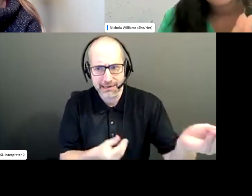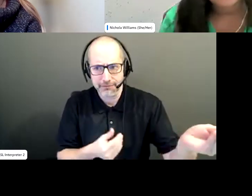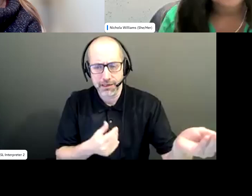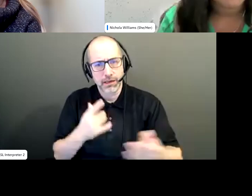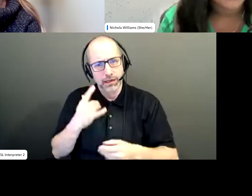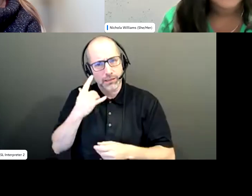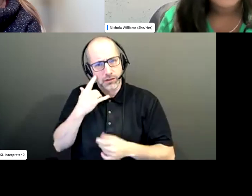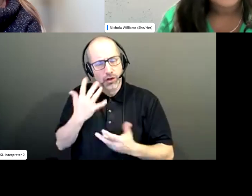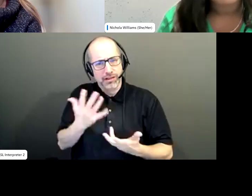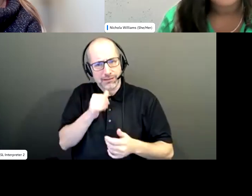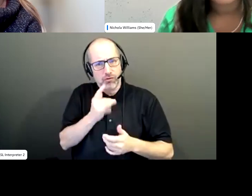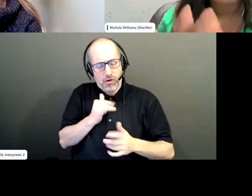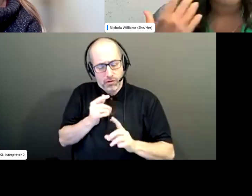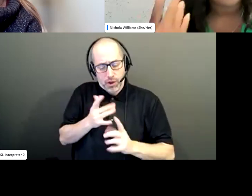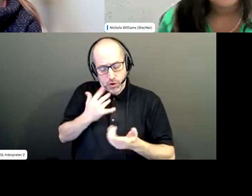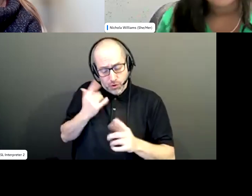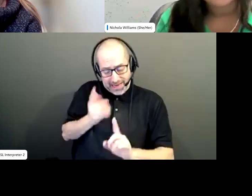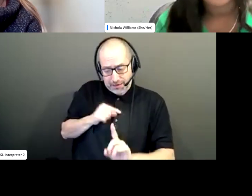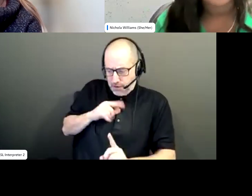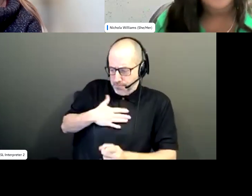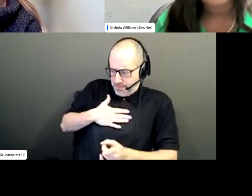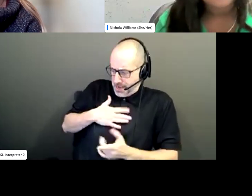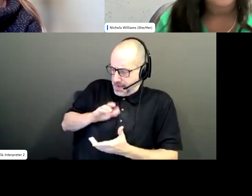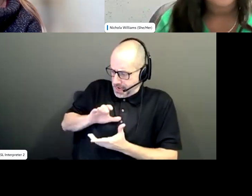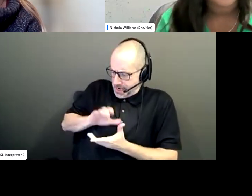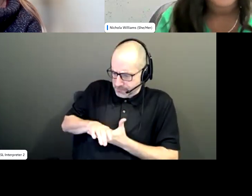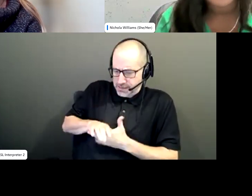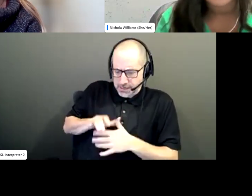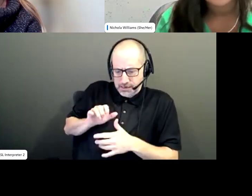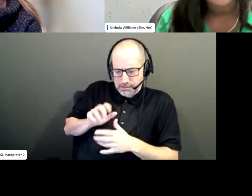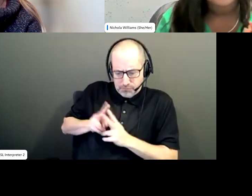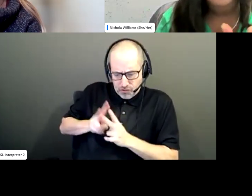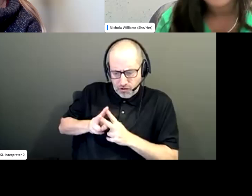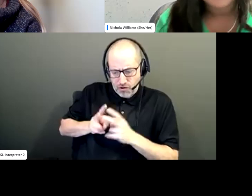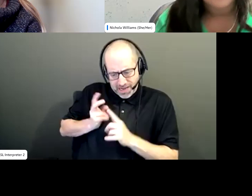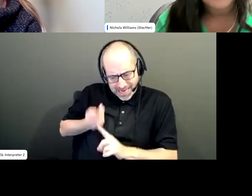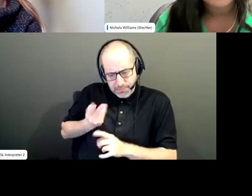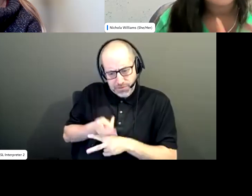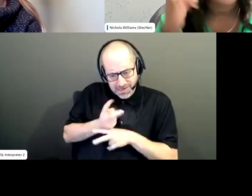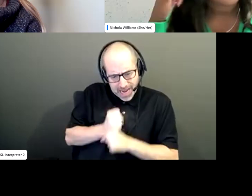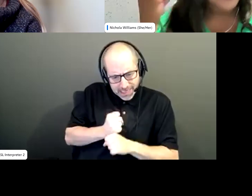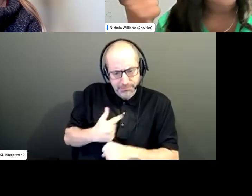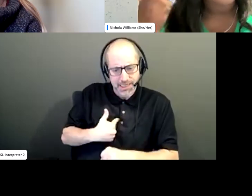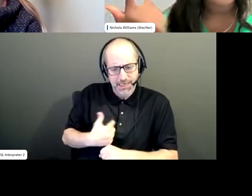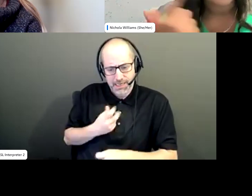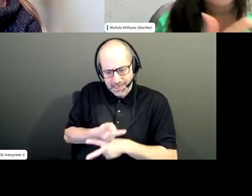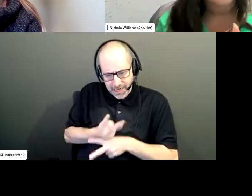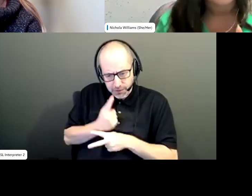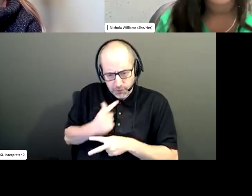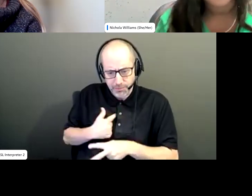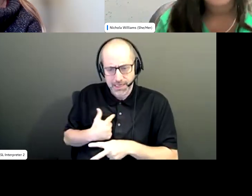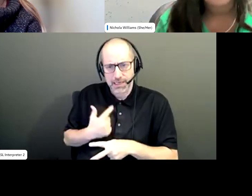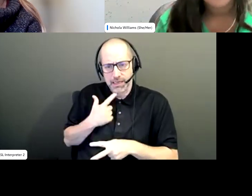He's protecting me. He's making sure I'm financially secure. I don't have to go to work. He's providing all my needs, but you don't actually see it